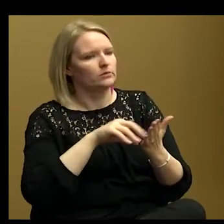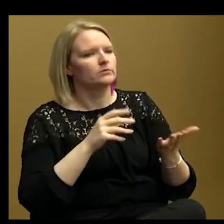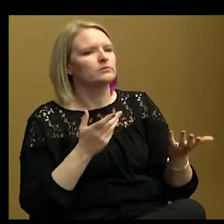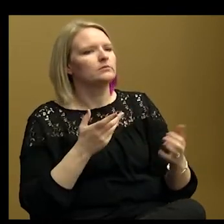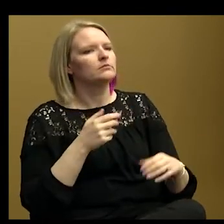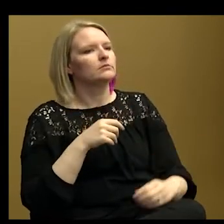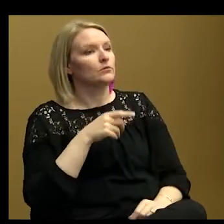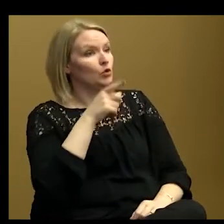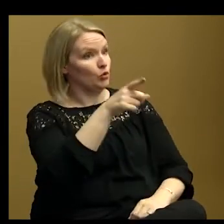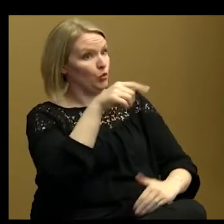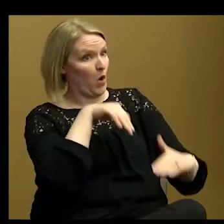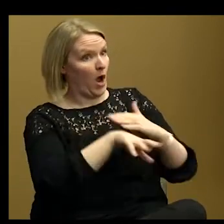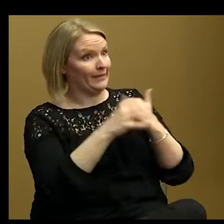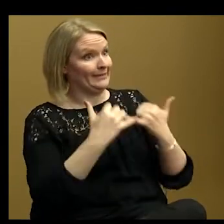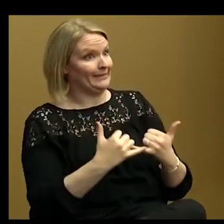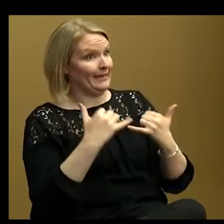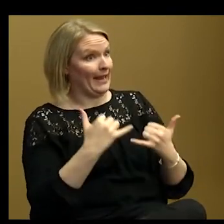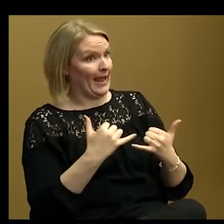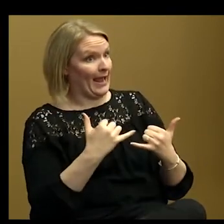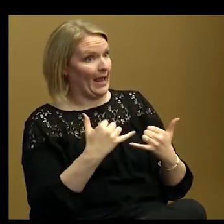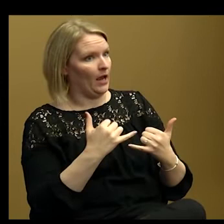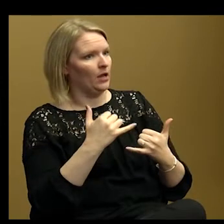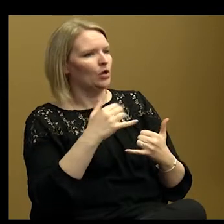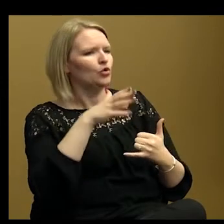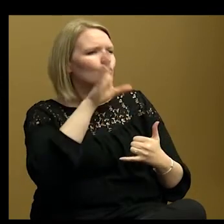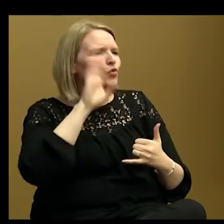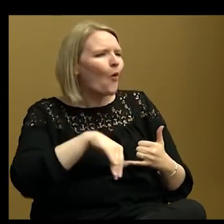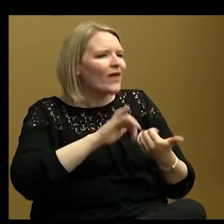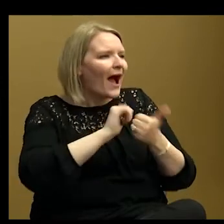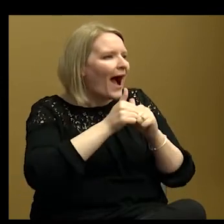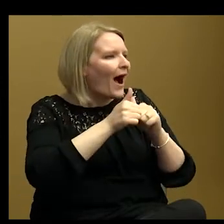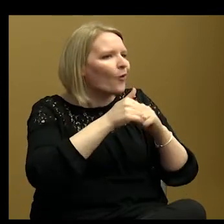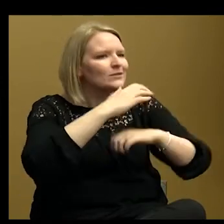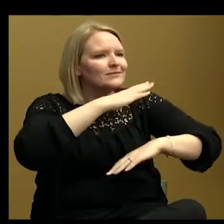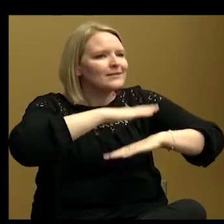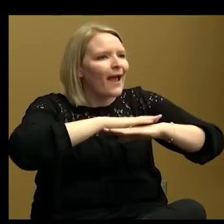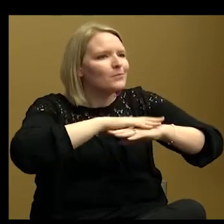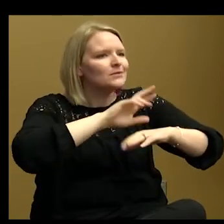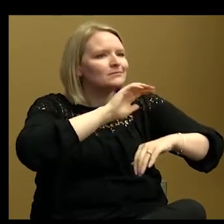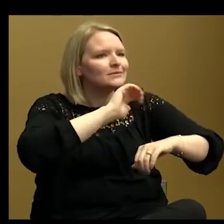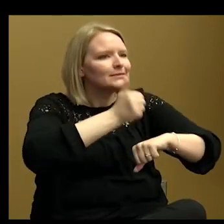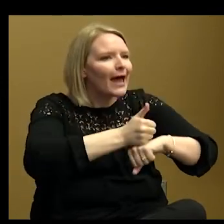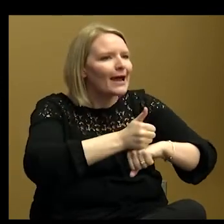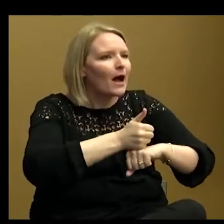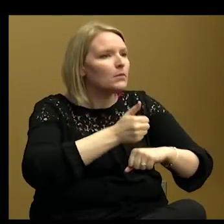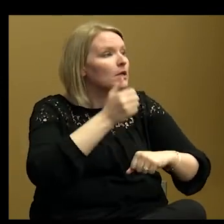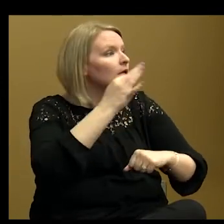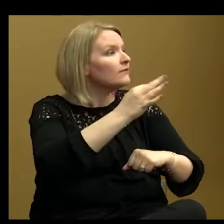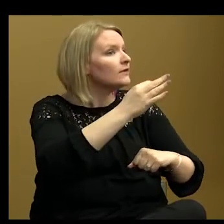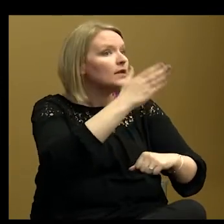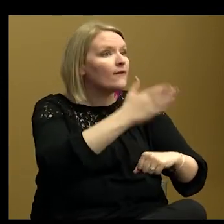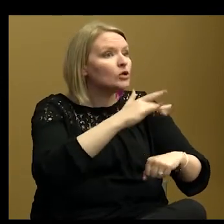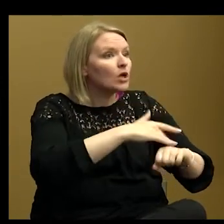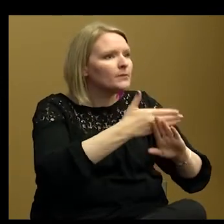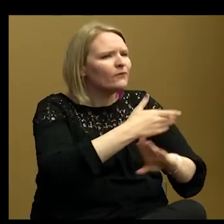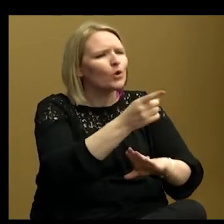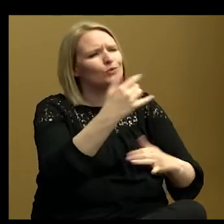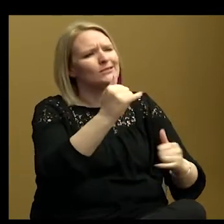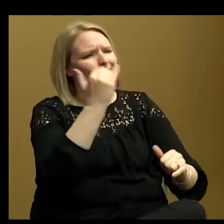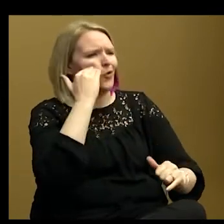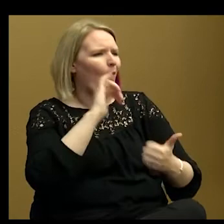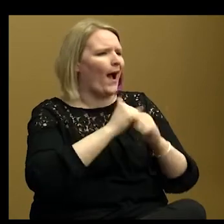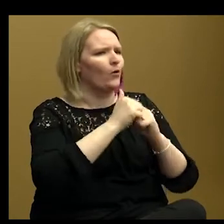as you walked in here today, you knew how the room was set up, even if you had never been here before. You've had